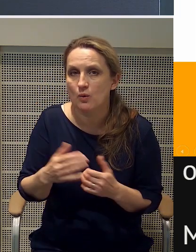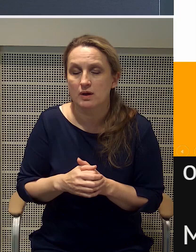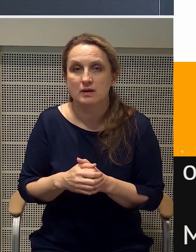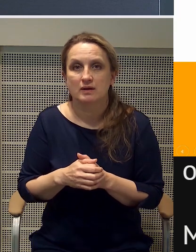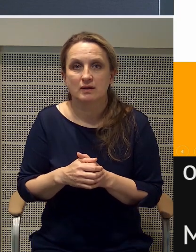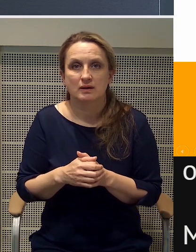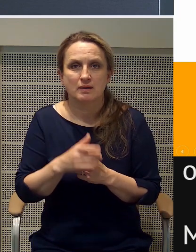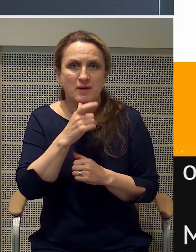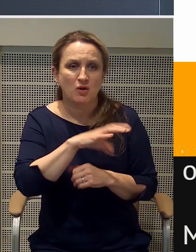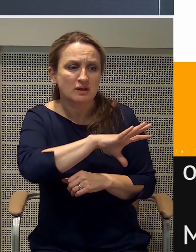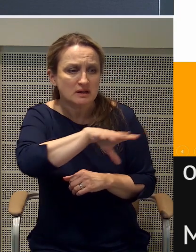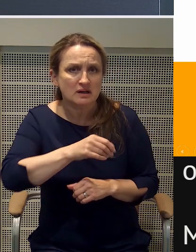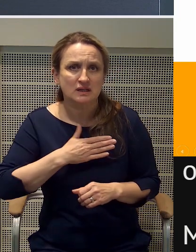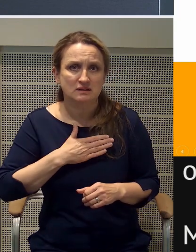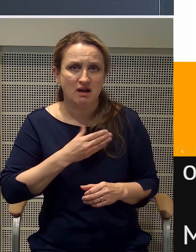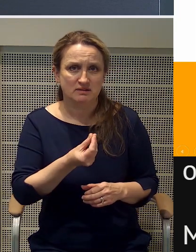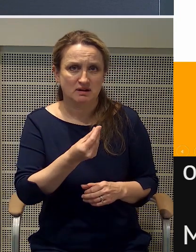the town of Rakvere.